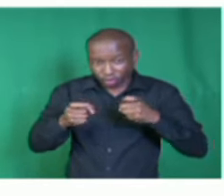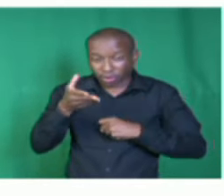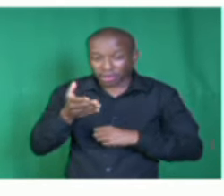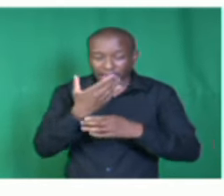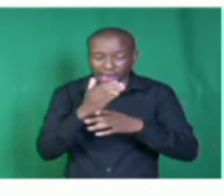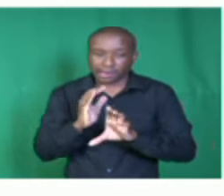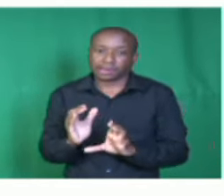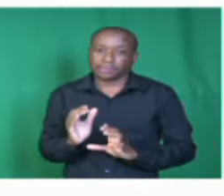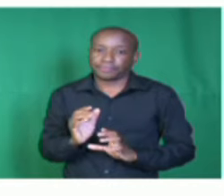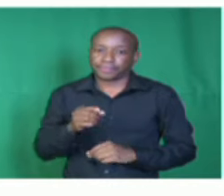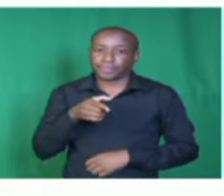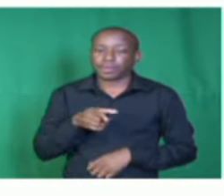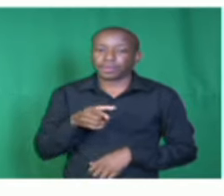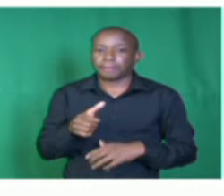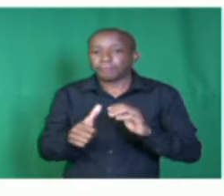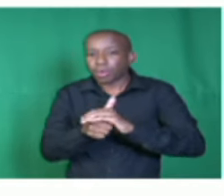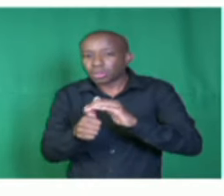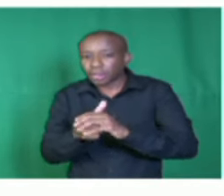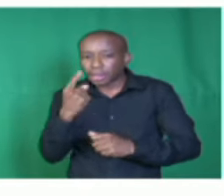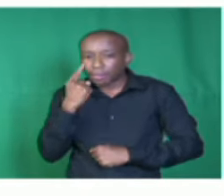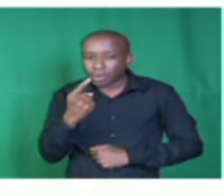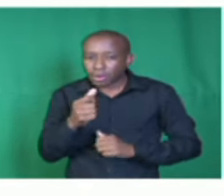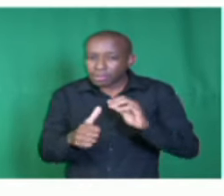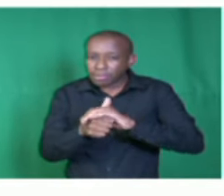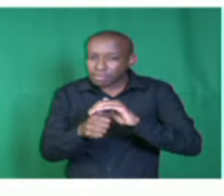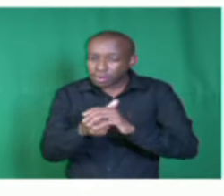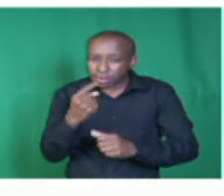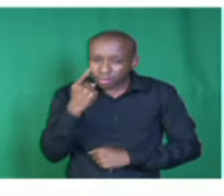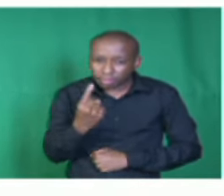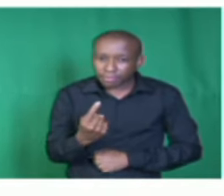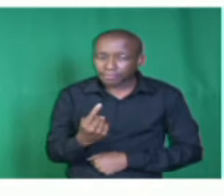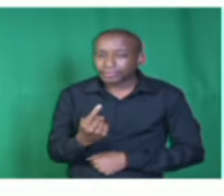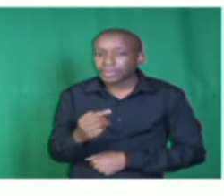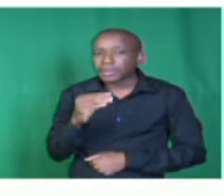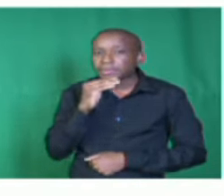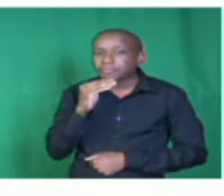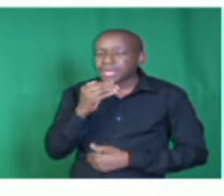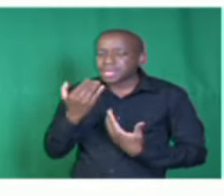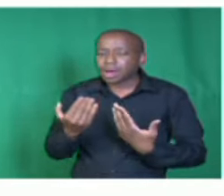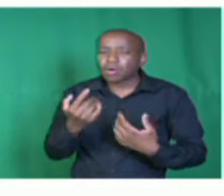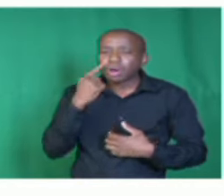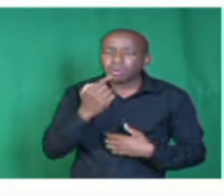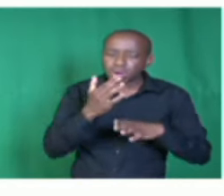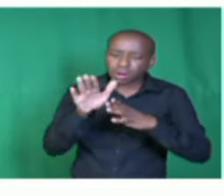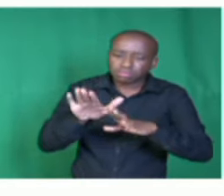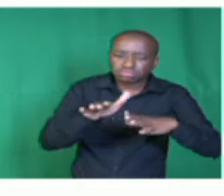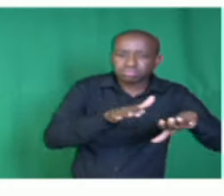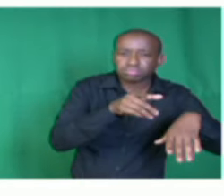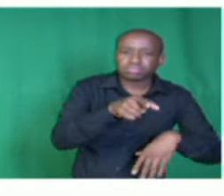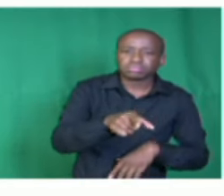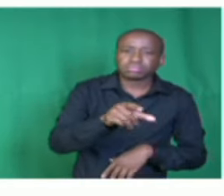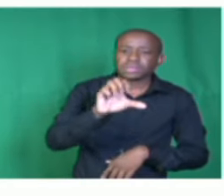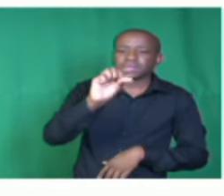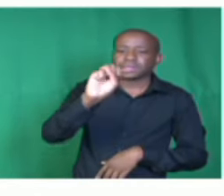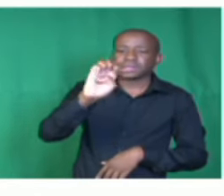countries that had strategic importance. A country was strategically important if it had access to the sea or sea roads and had